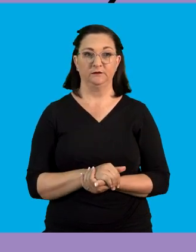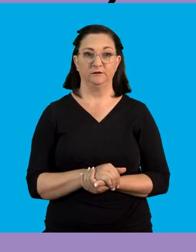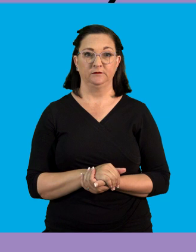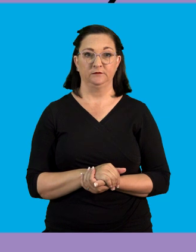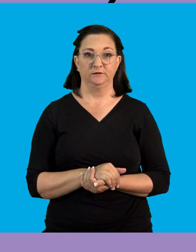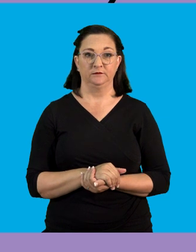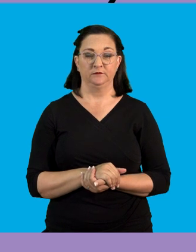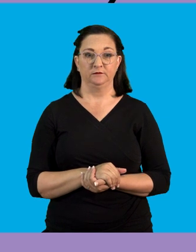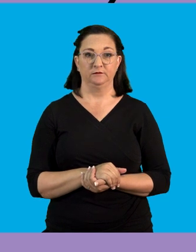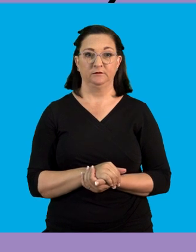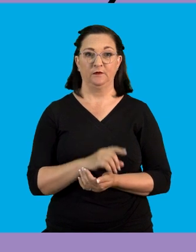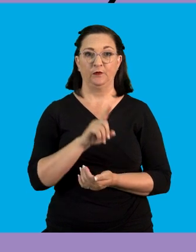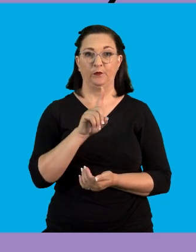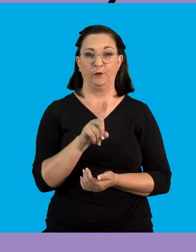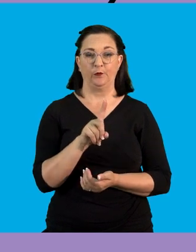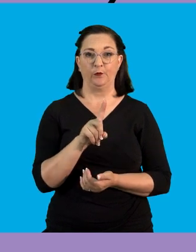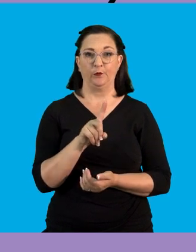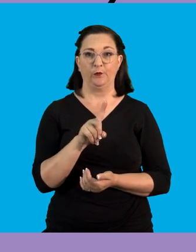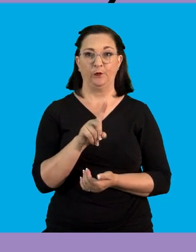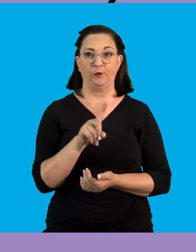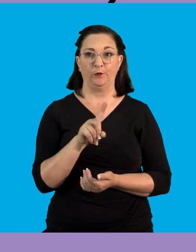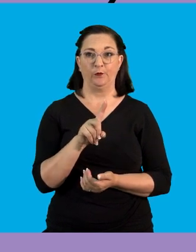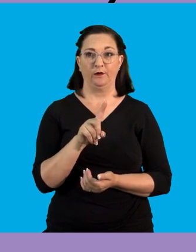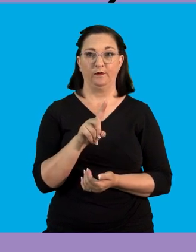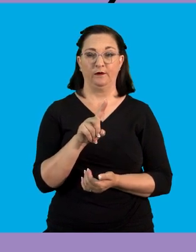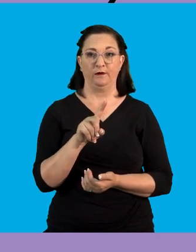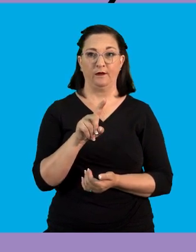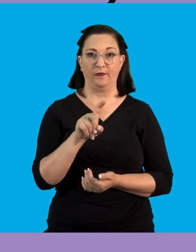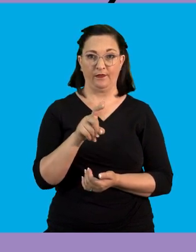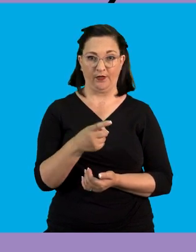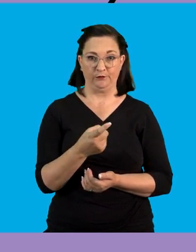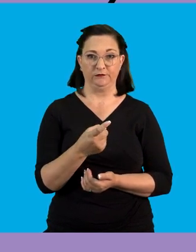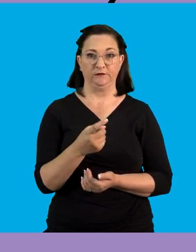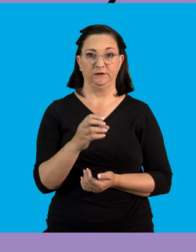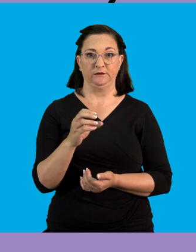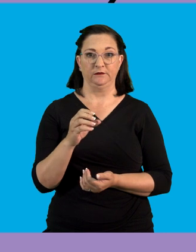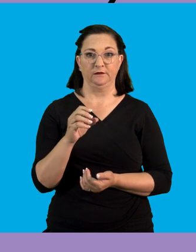by 180 degrees, and it gives us